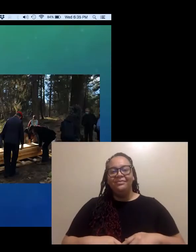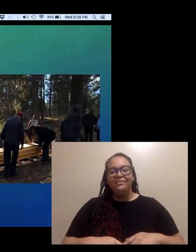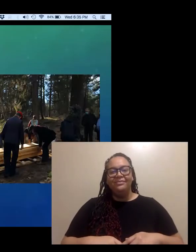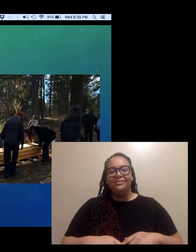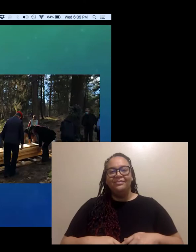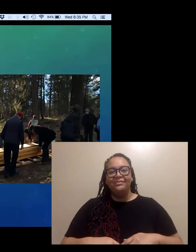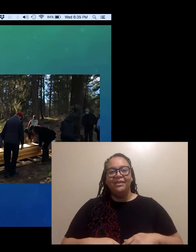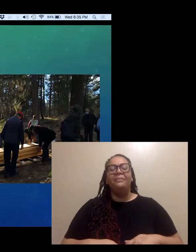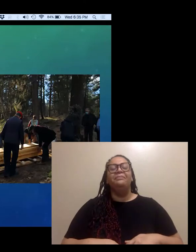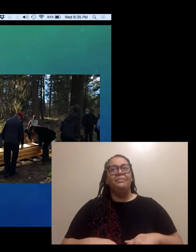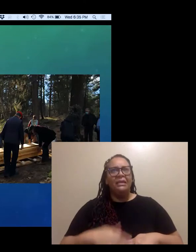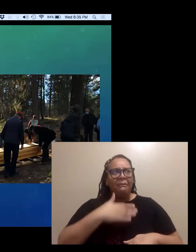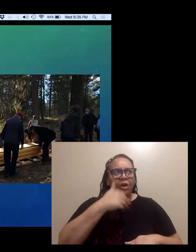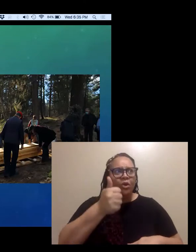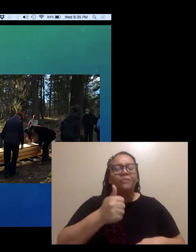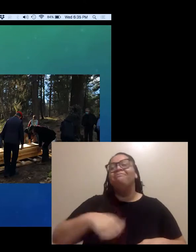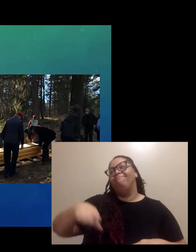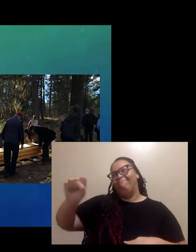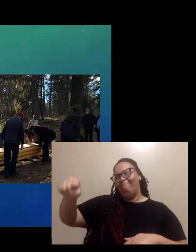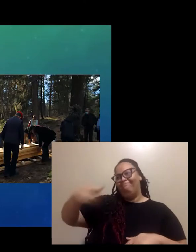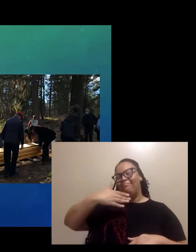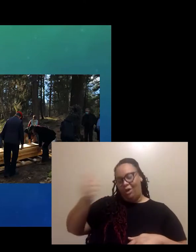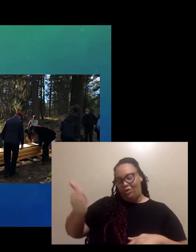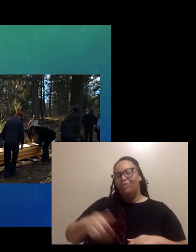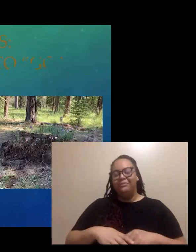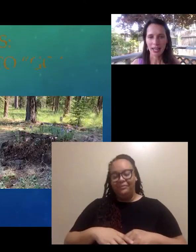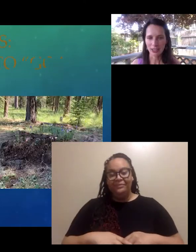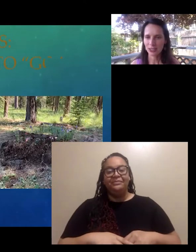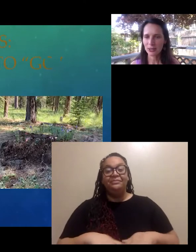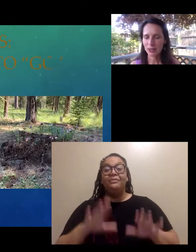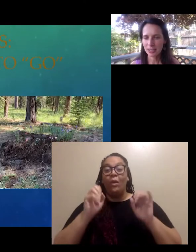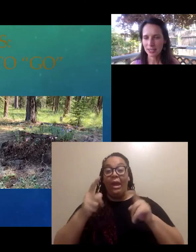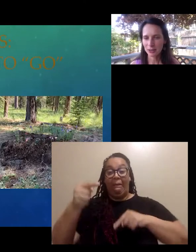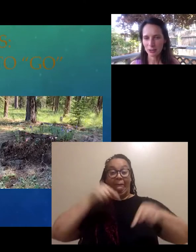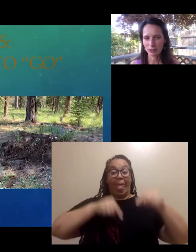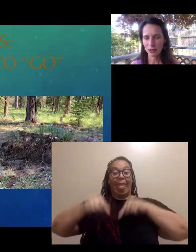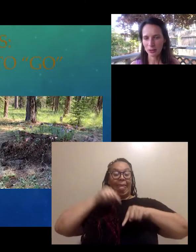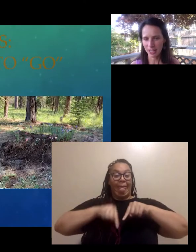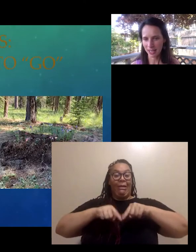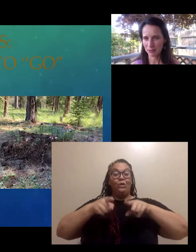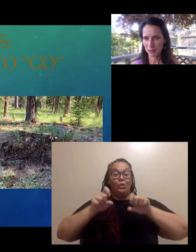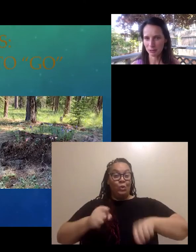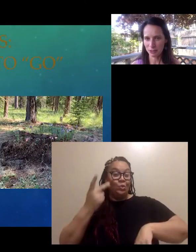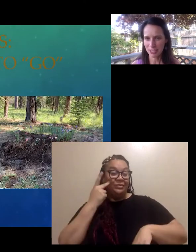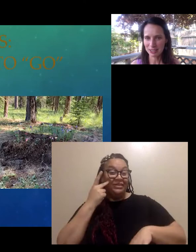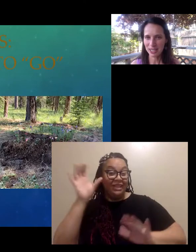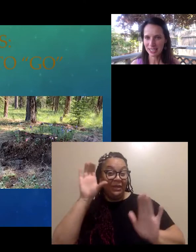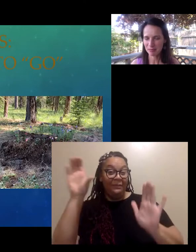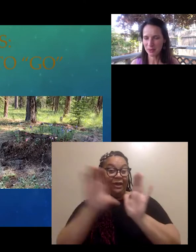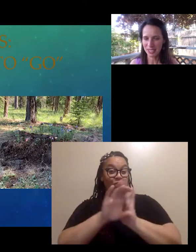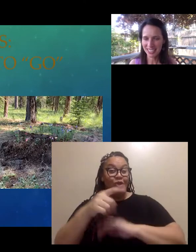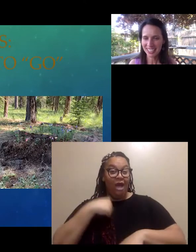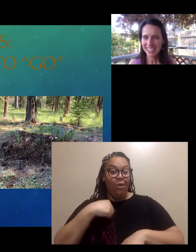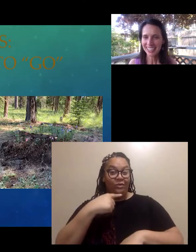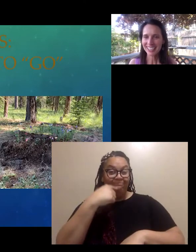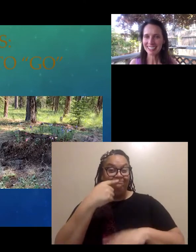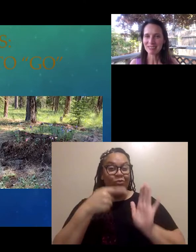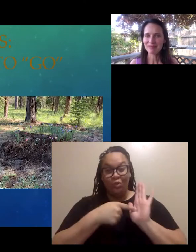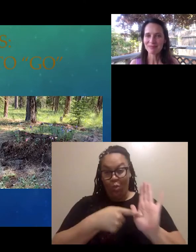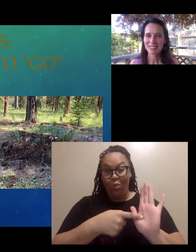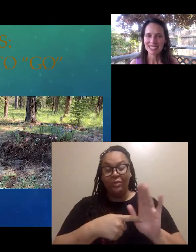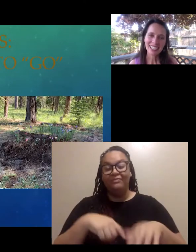Any better? Okay, let me go, let me go back just so you can see those photos that I was referring to. That's important.